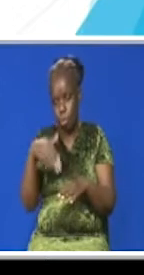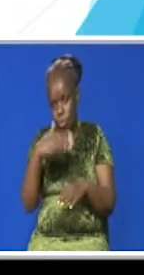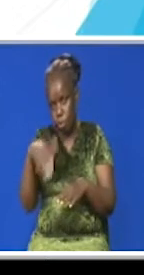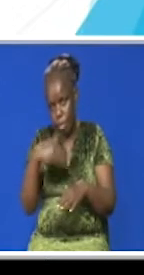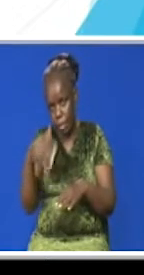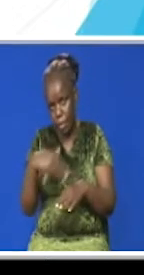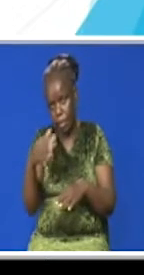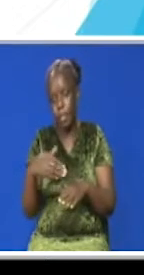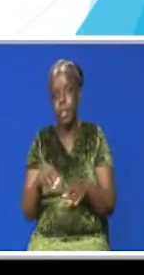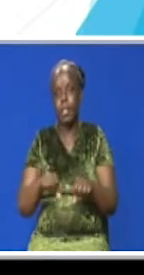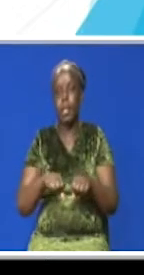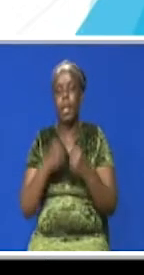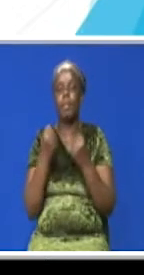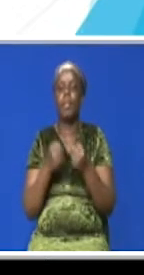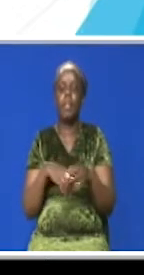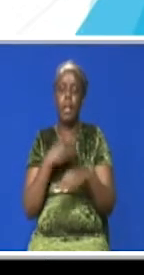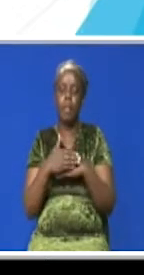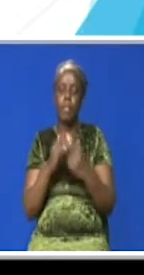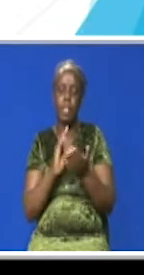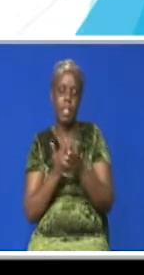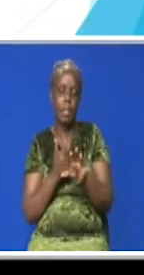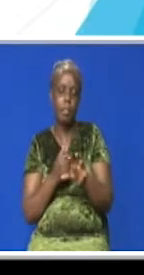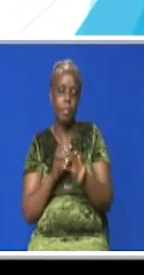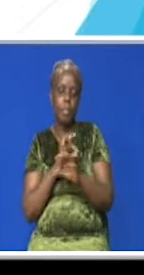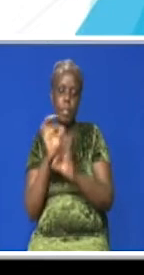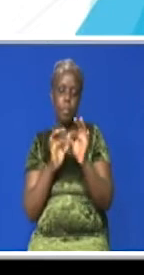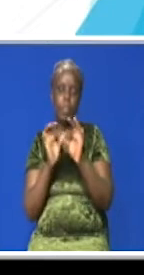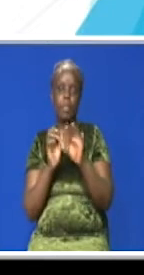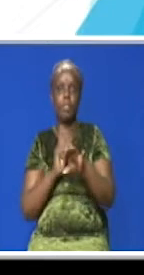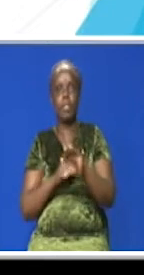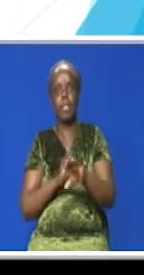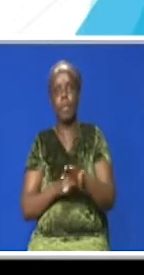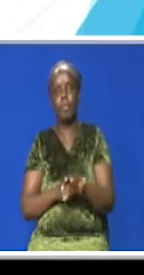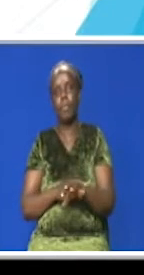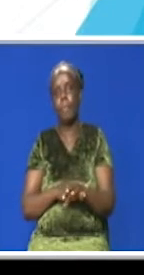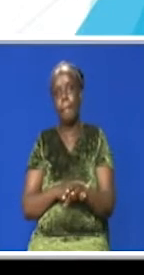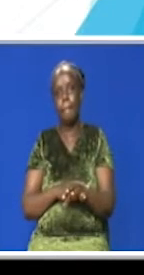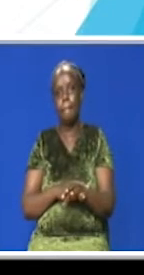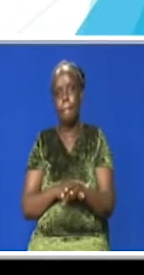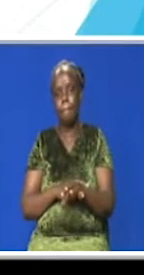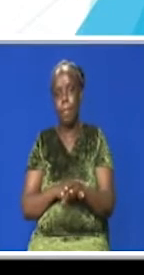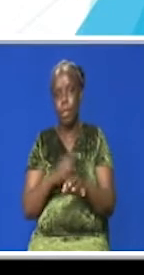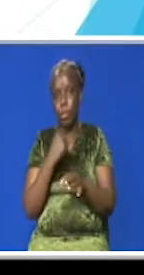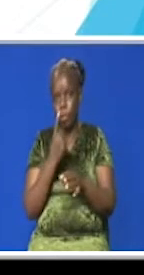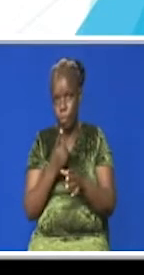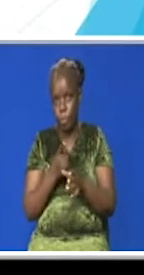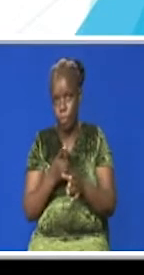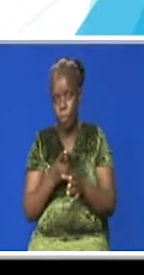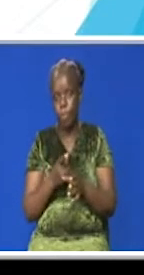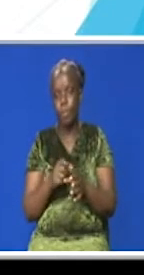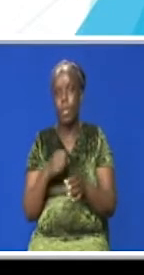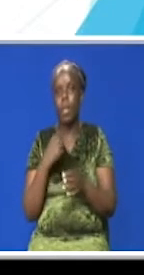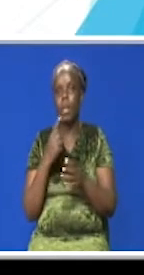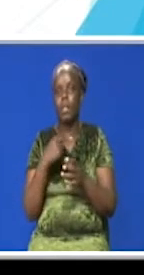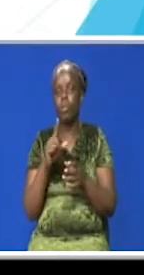it is happening after a determined period of time. So there are